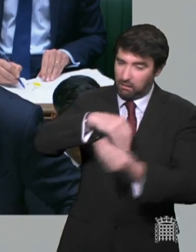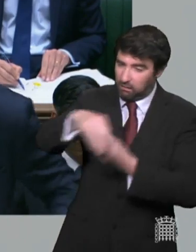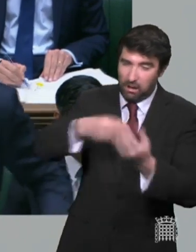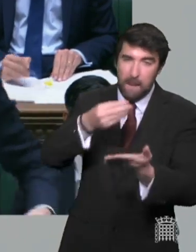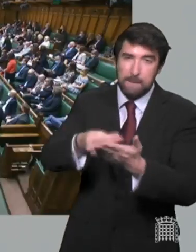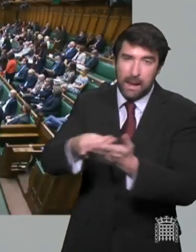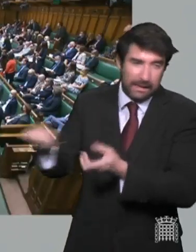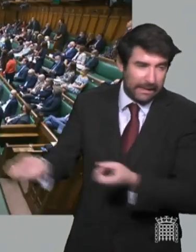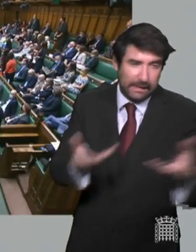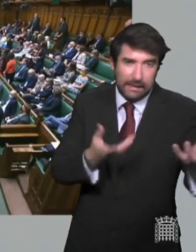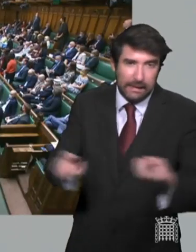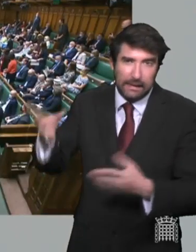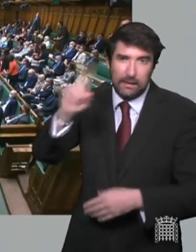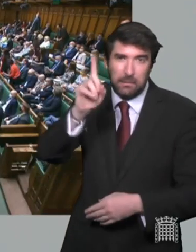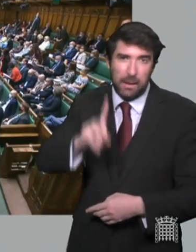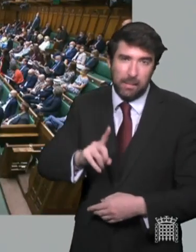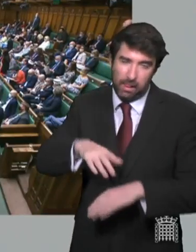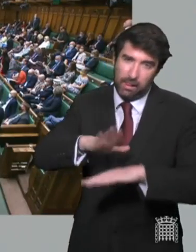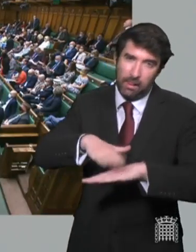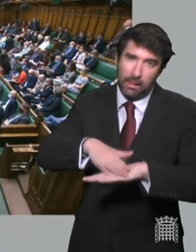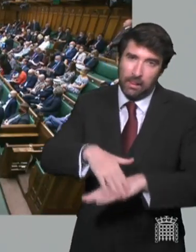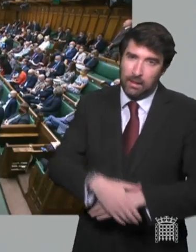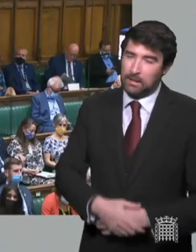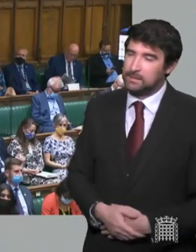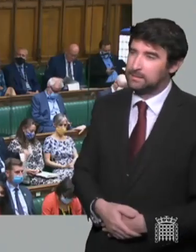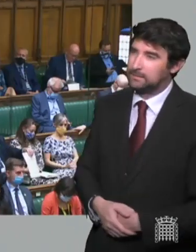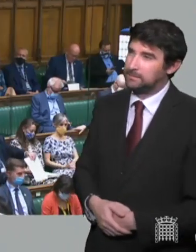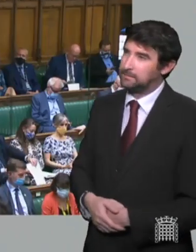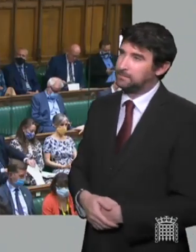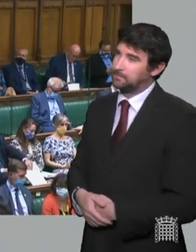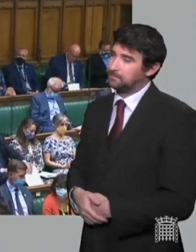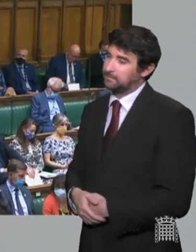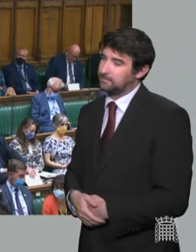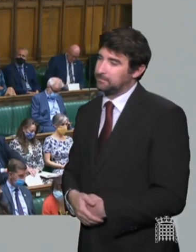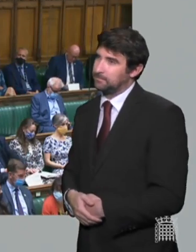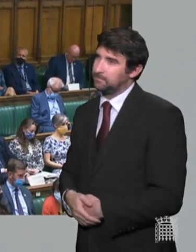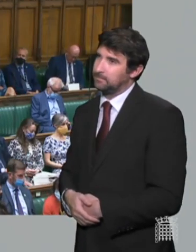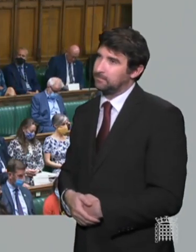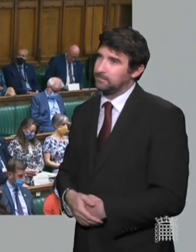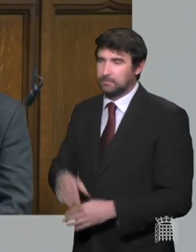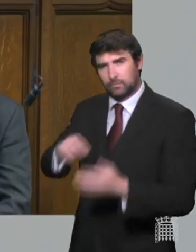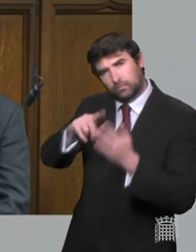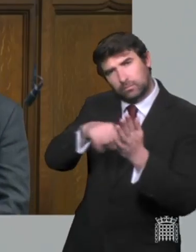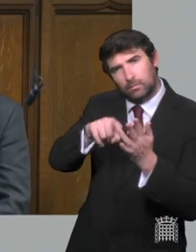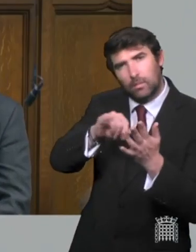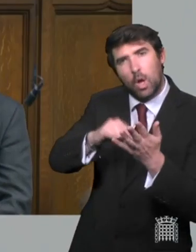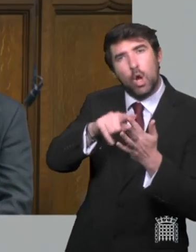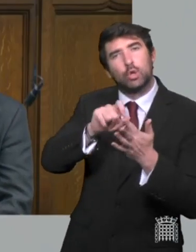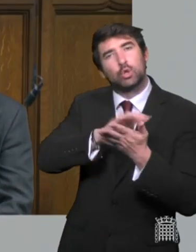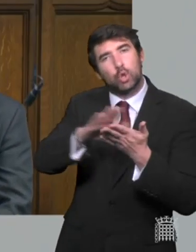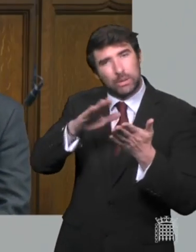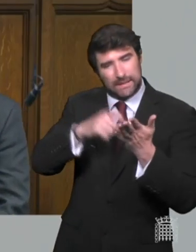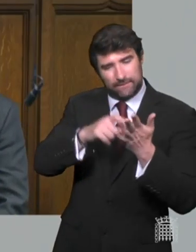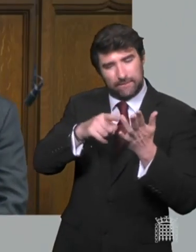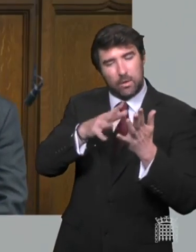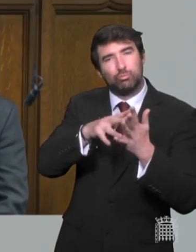hopes. Neil Hanby. Thank you, Mr. Speaker. According to the Joseph Rowntree Foundation, my constituency, Kirkcaldy and Cowdenbeath, is the fourth